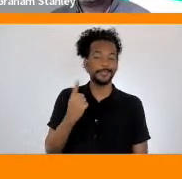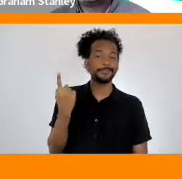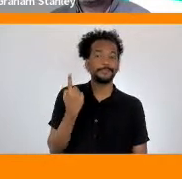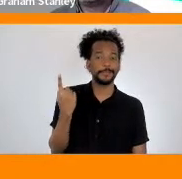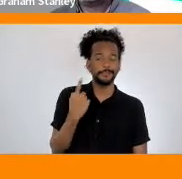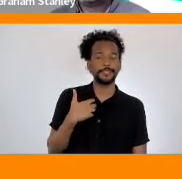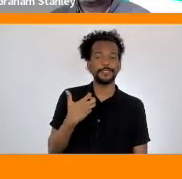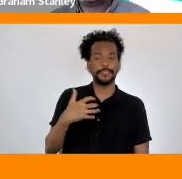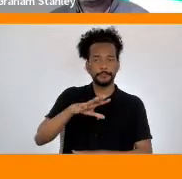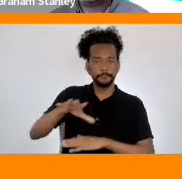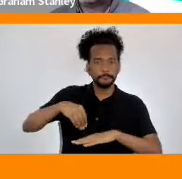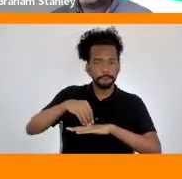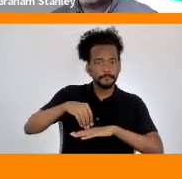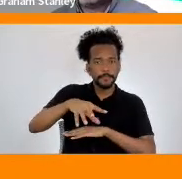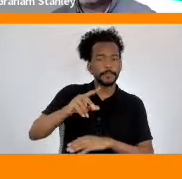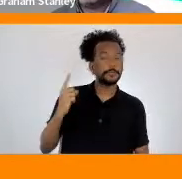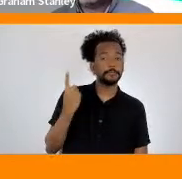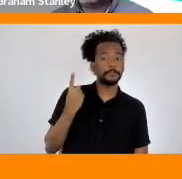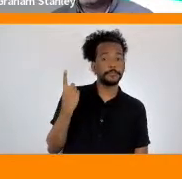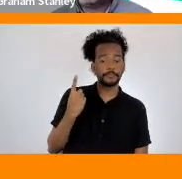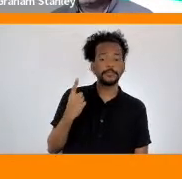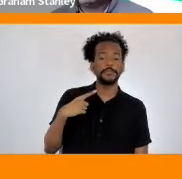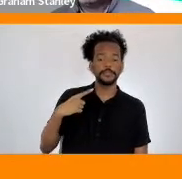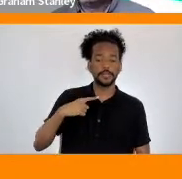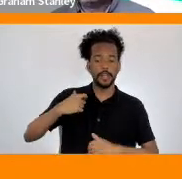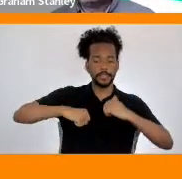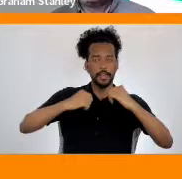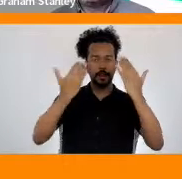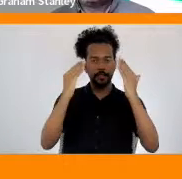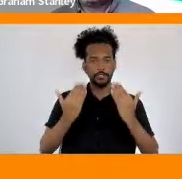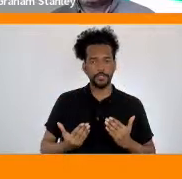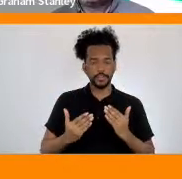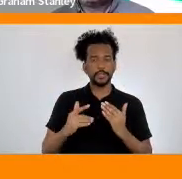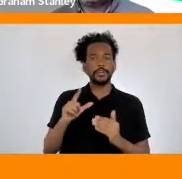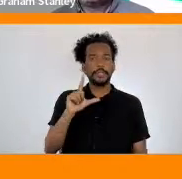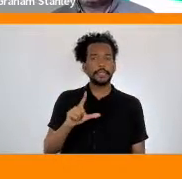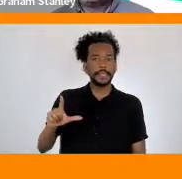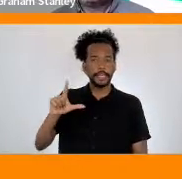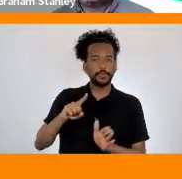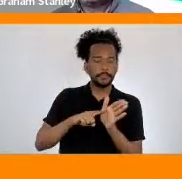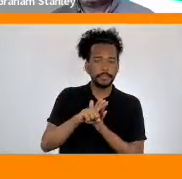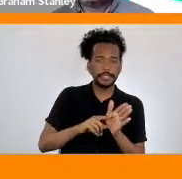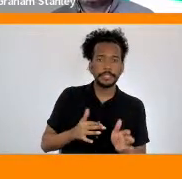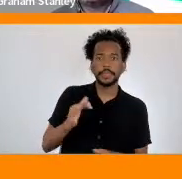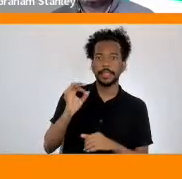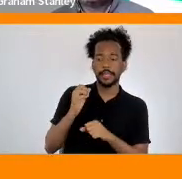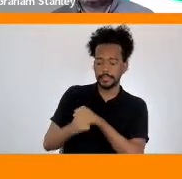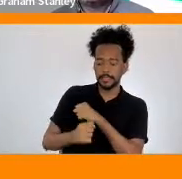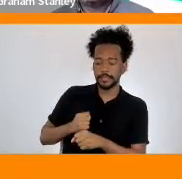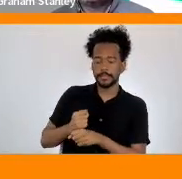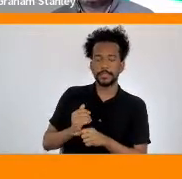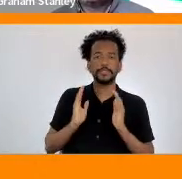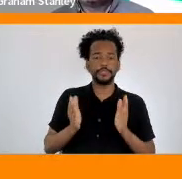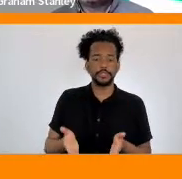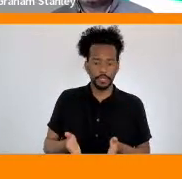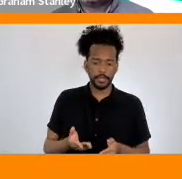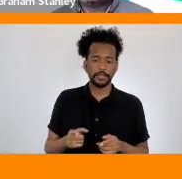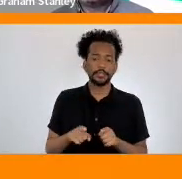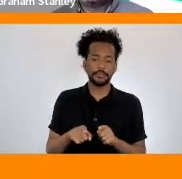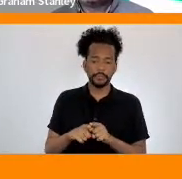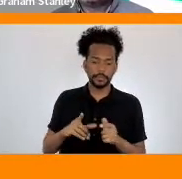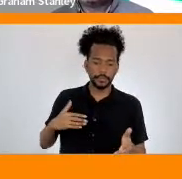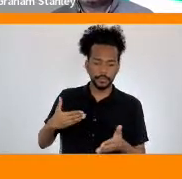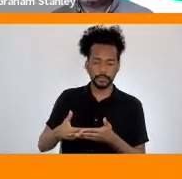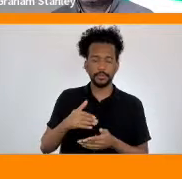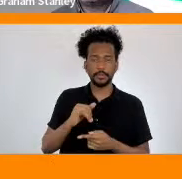review that looked at the last 10 years of research literature in this field. We included the use of AI in English language teaching at all